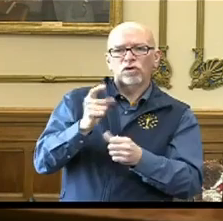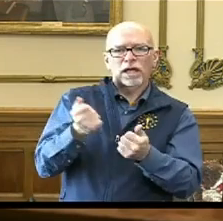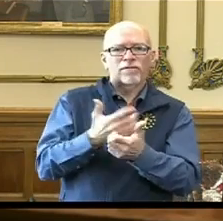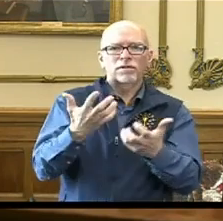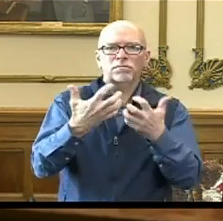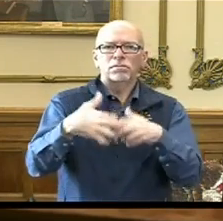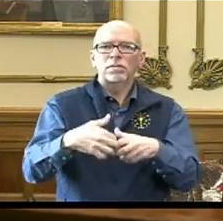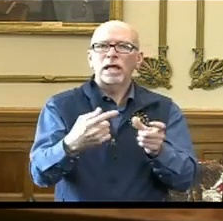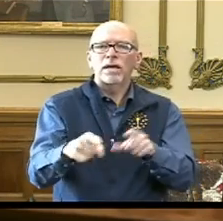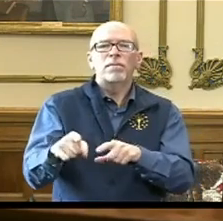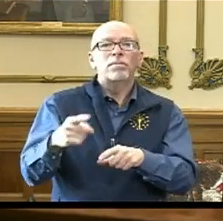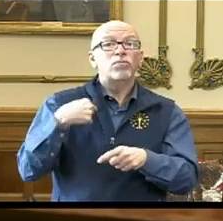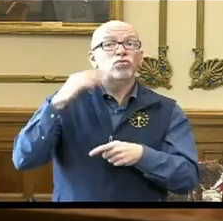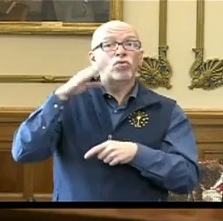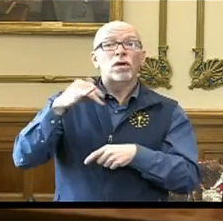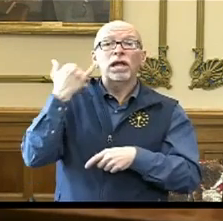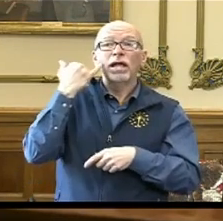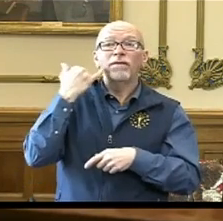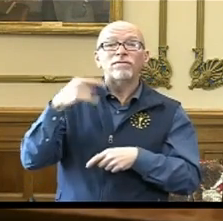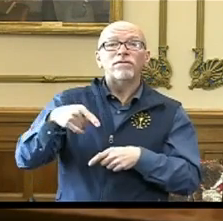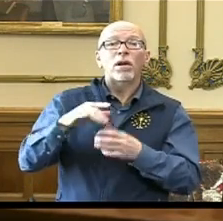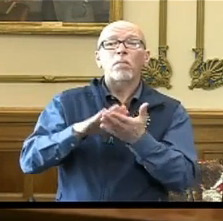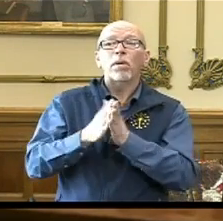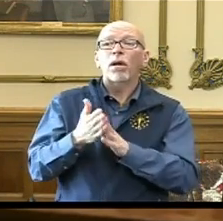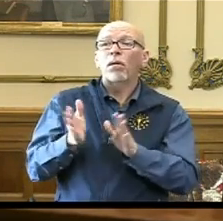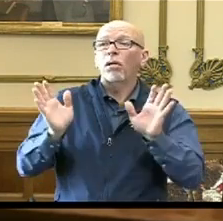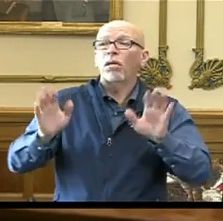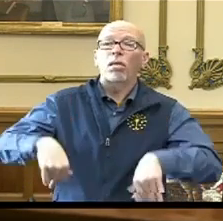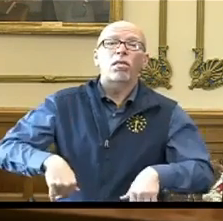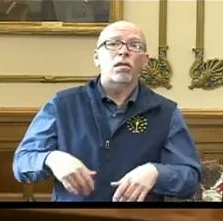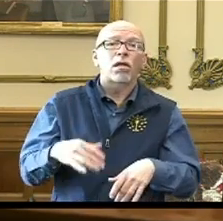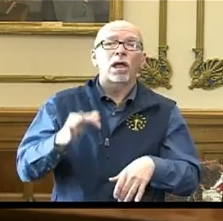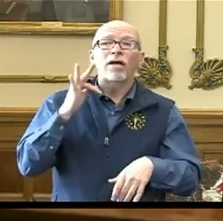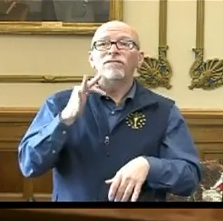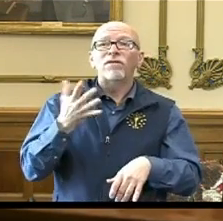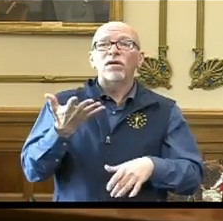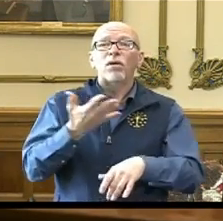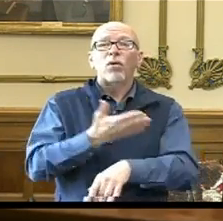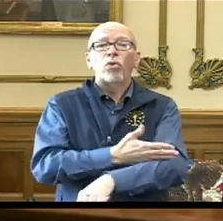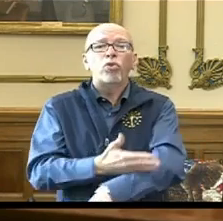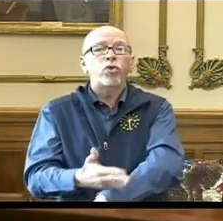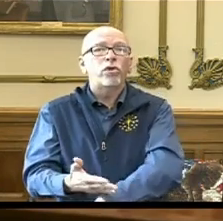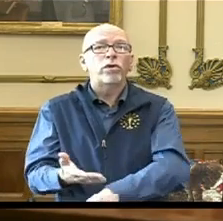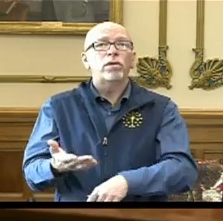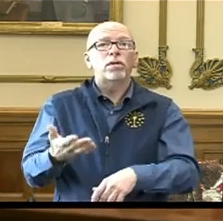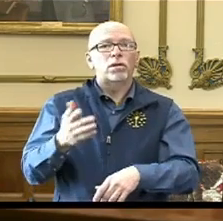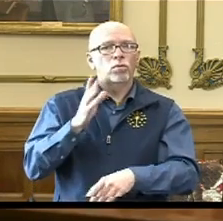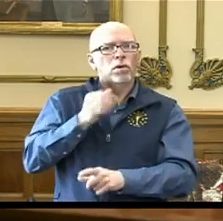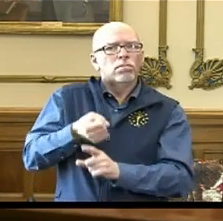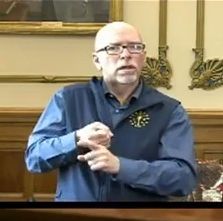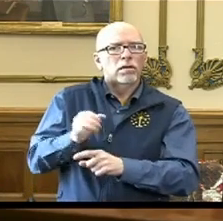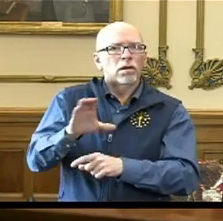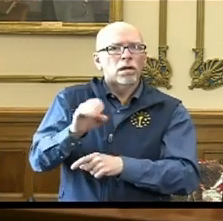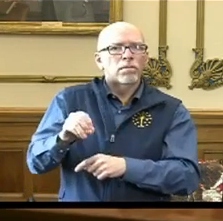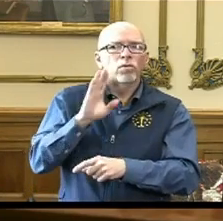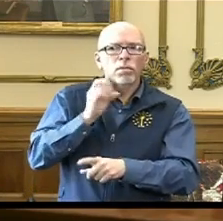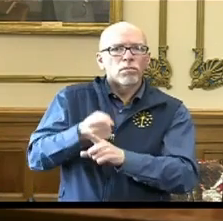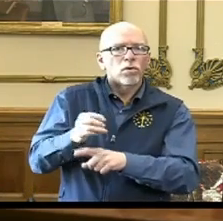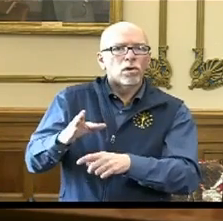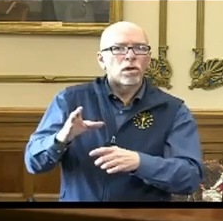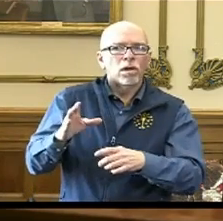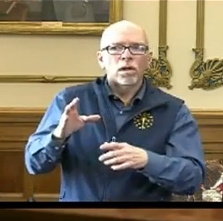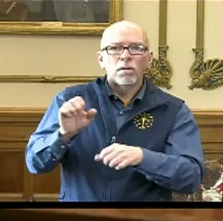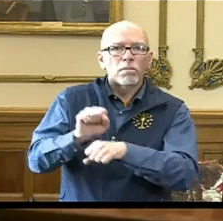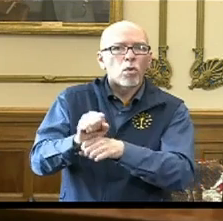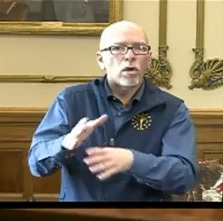because they know that if they would get sloppy, backslide, that it would impact them, their employees, their customers,